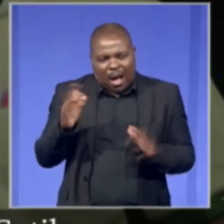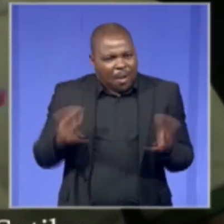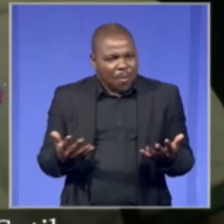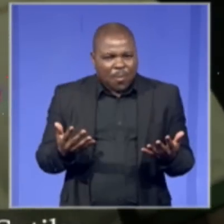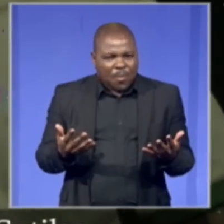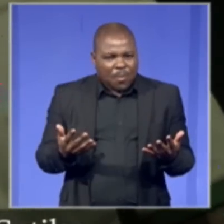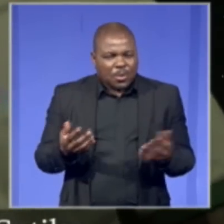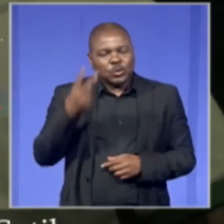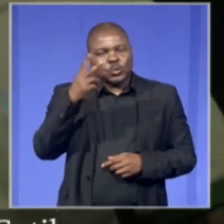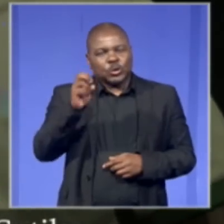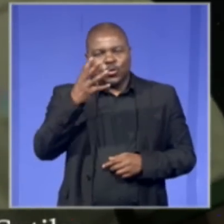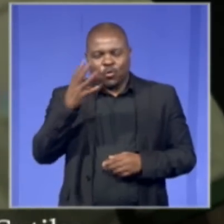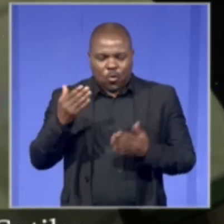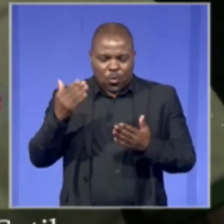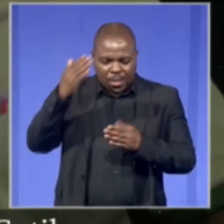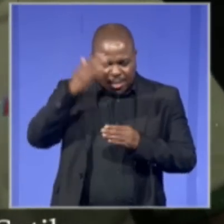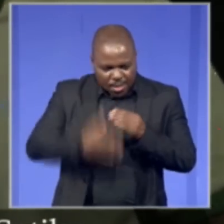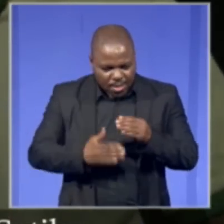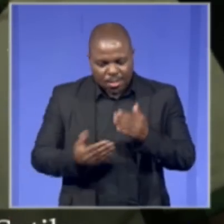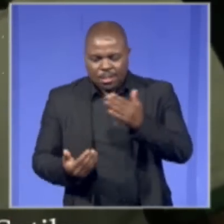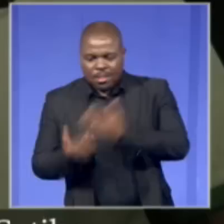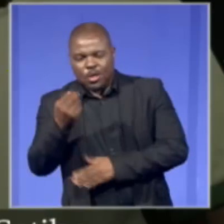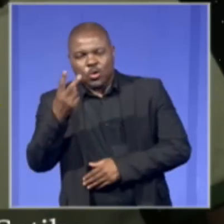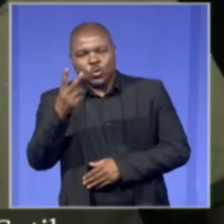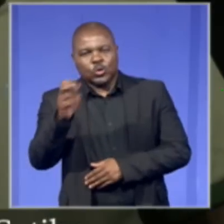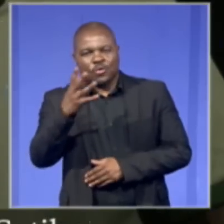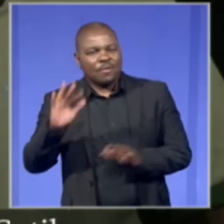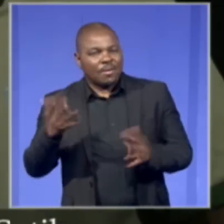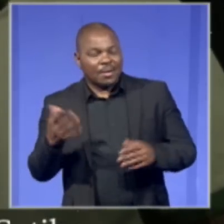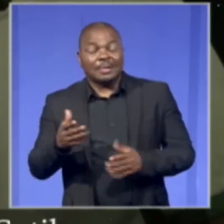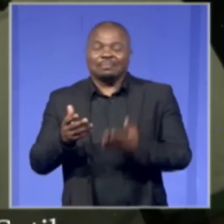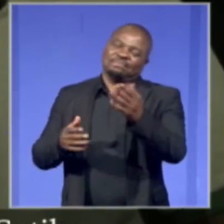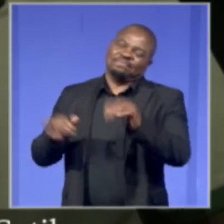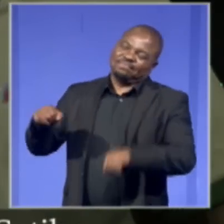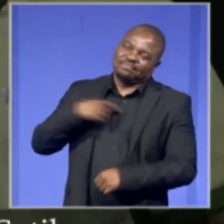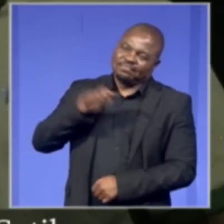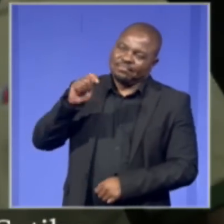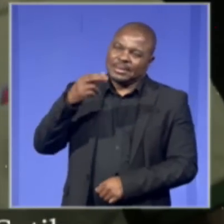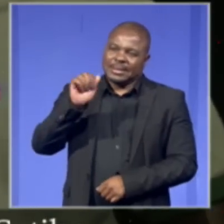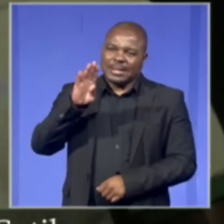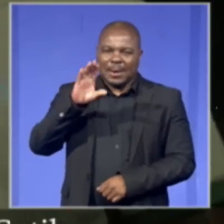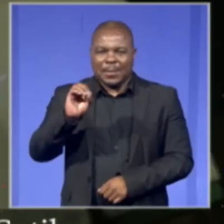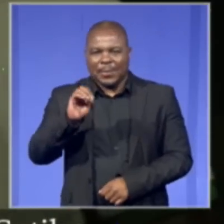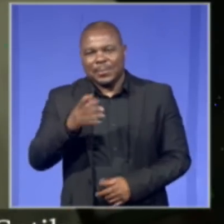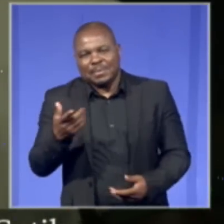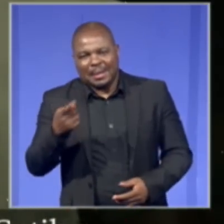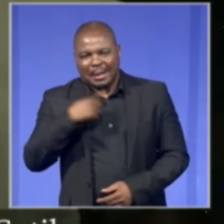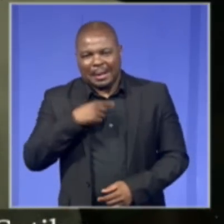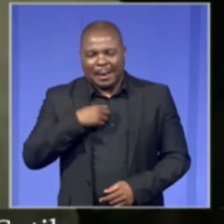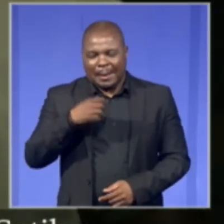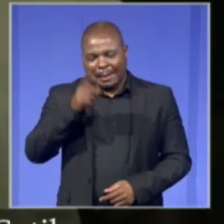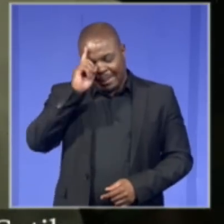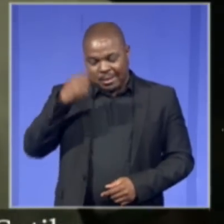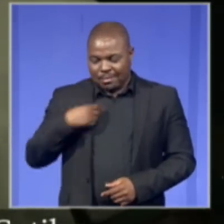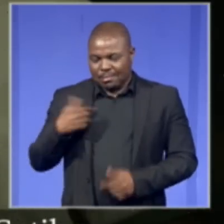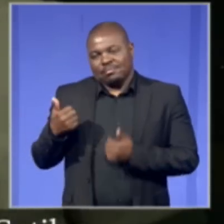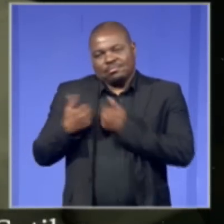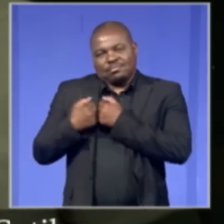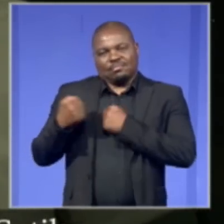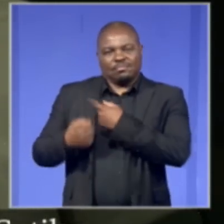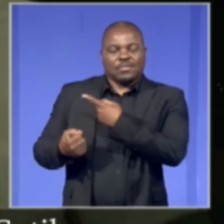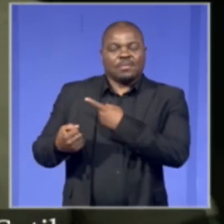yang 2025 le babedi jana. Oh yeah, ke thabo ne the Victor the Dark Horse ya ke tlile le molekane wa ka mona re